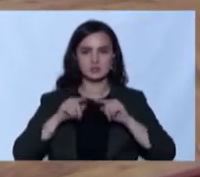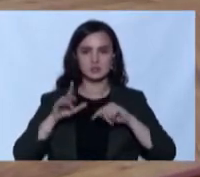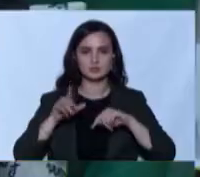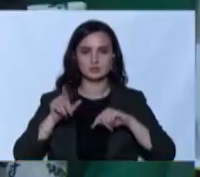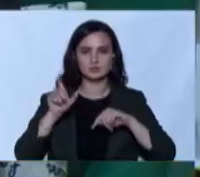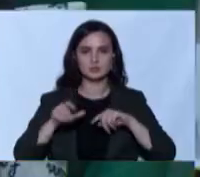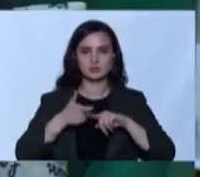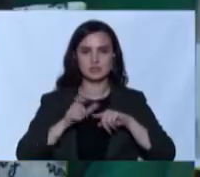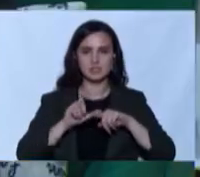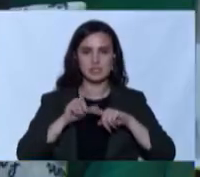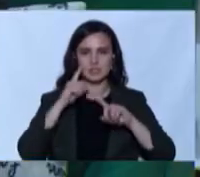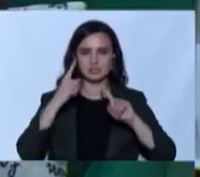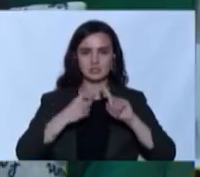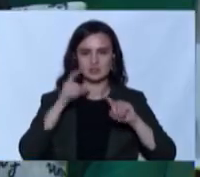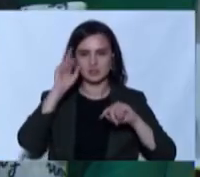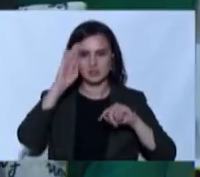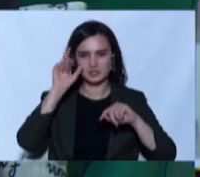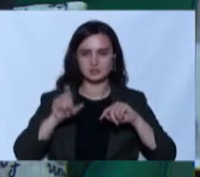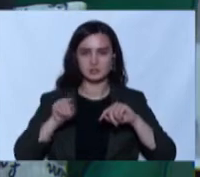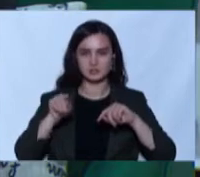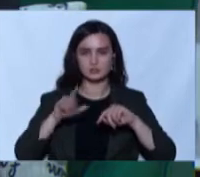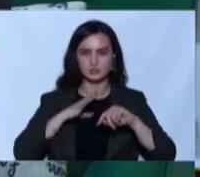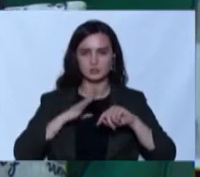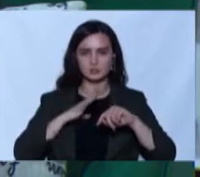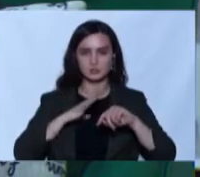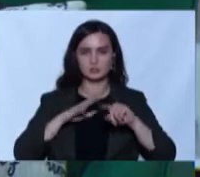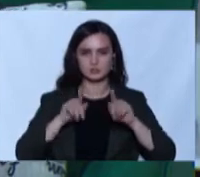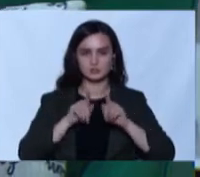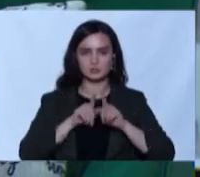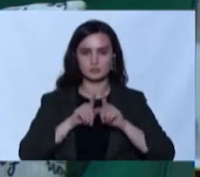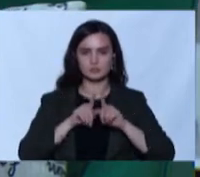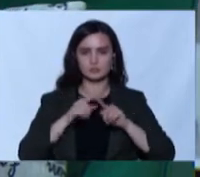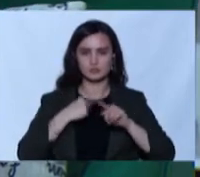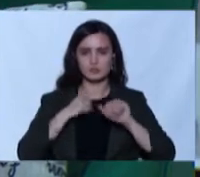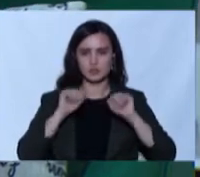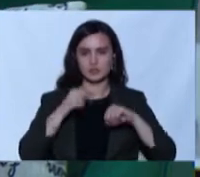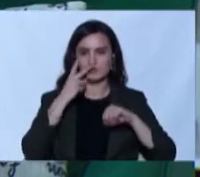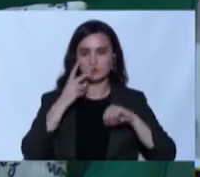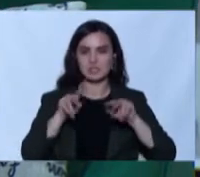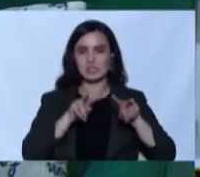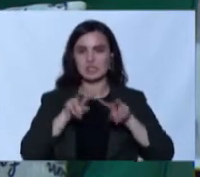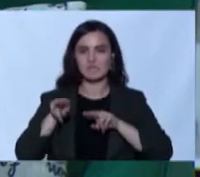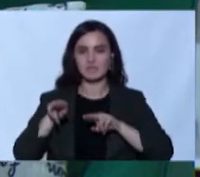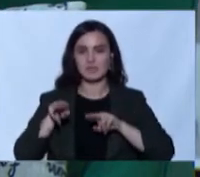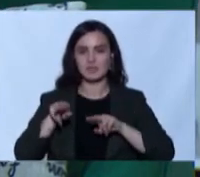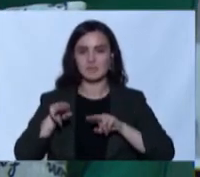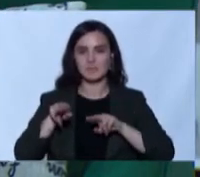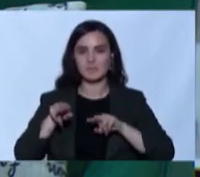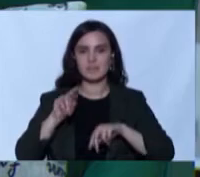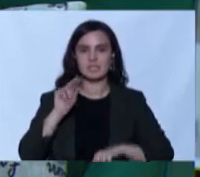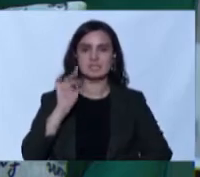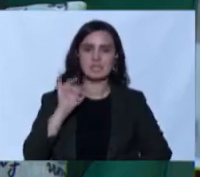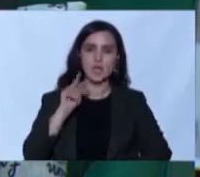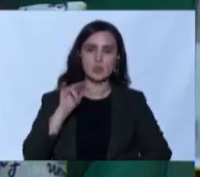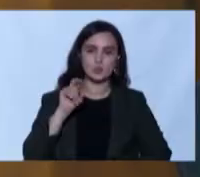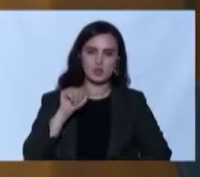very attractive man who lured women also to their deaths. And we can already see the similarity there between Count Dracula and Jack